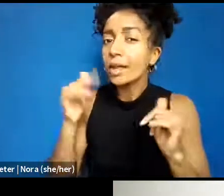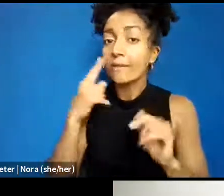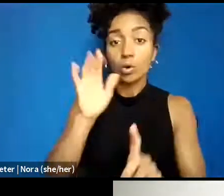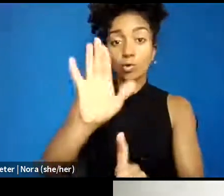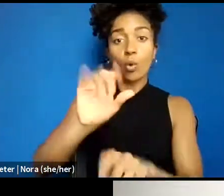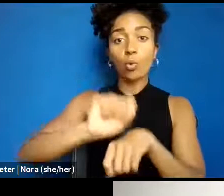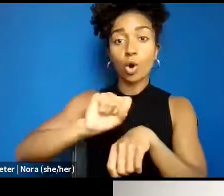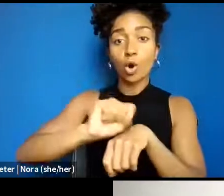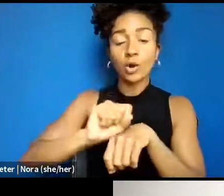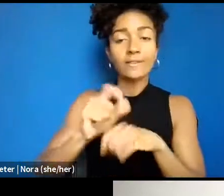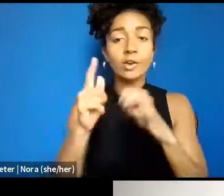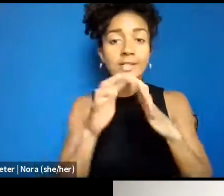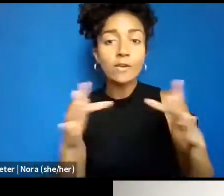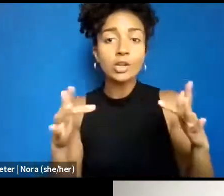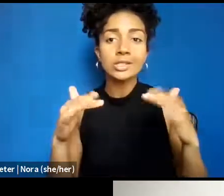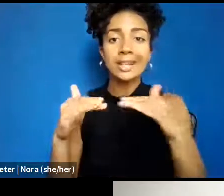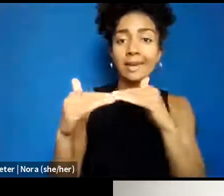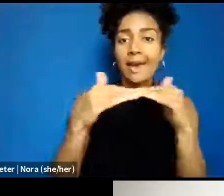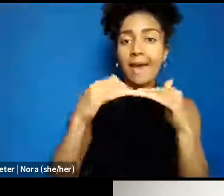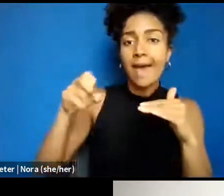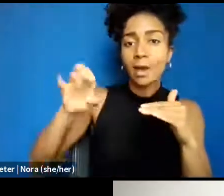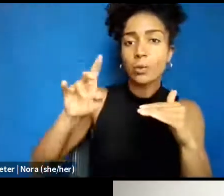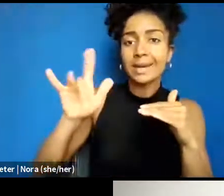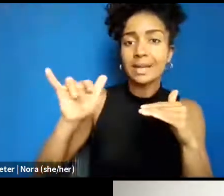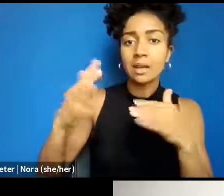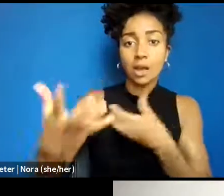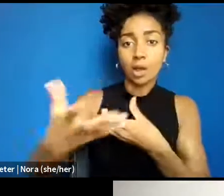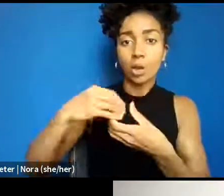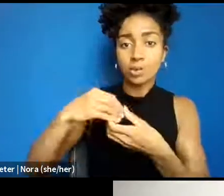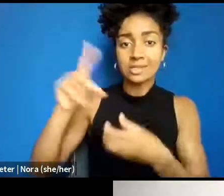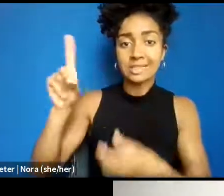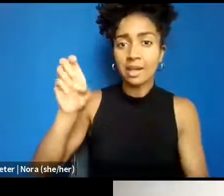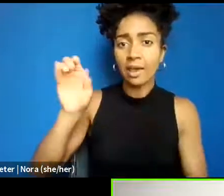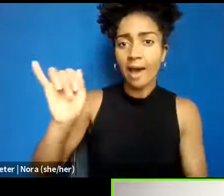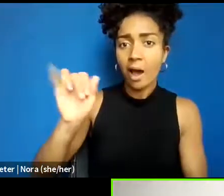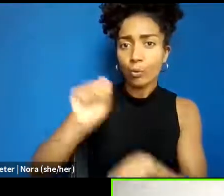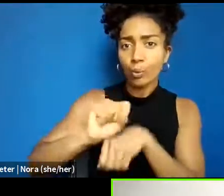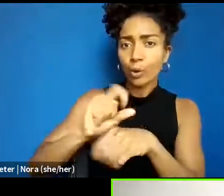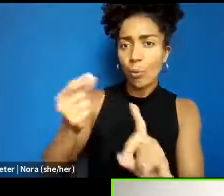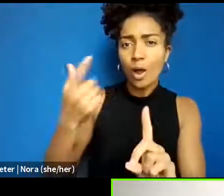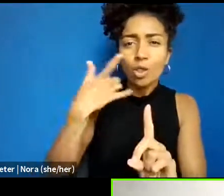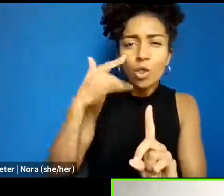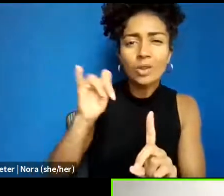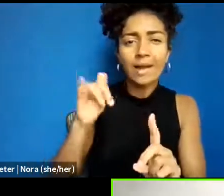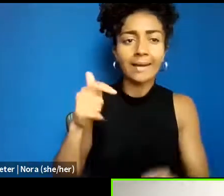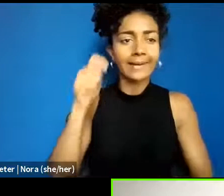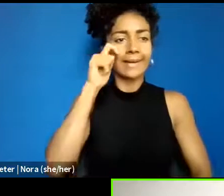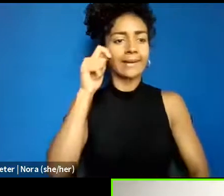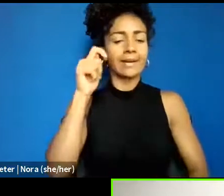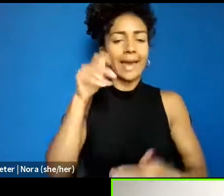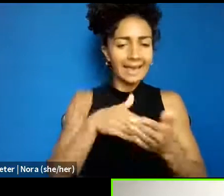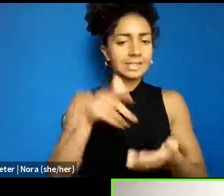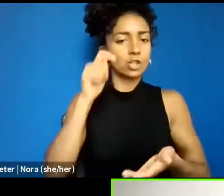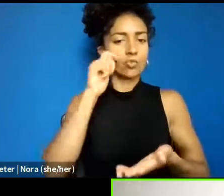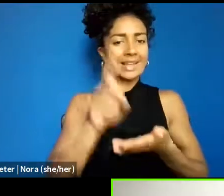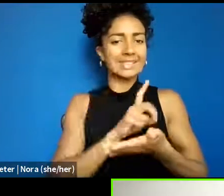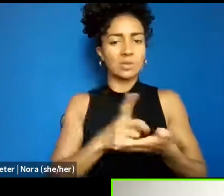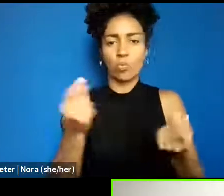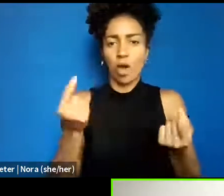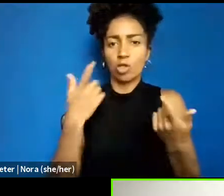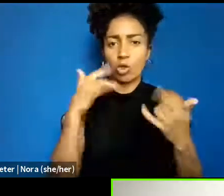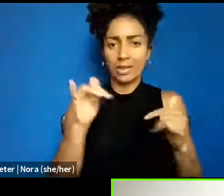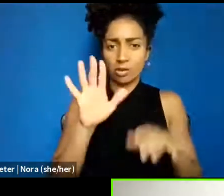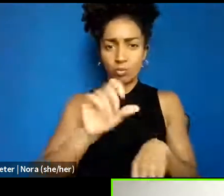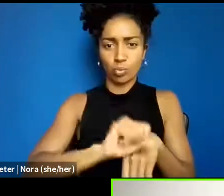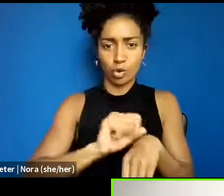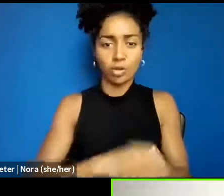does that play out in the work, in the way you think about your work? I think it's core to how you think about your work